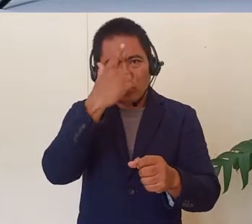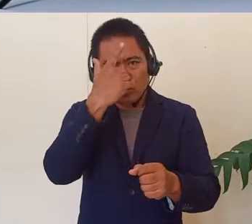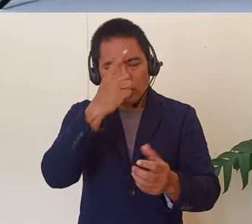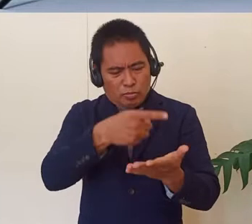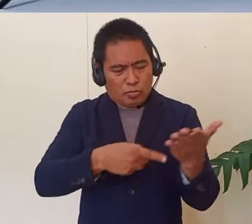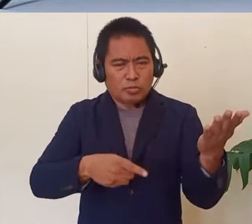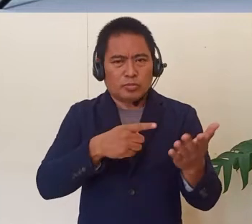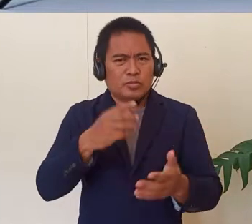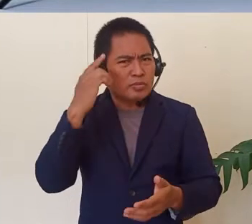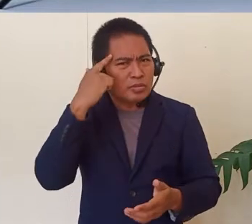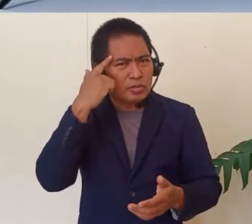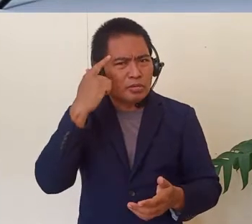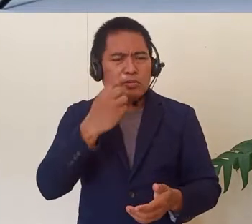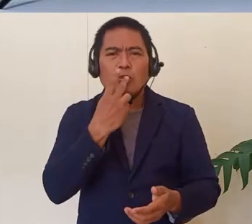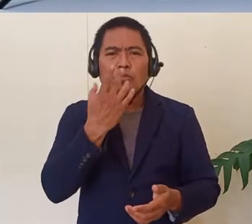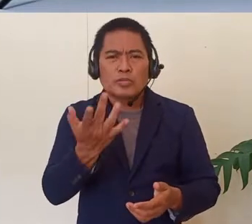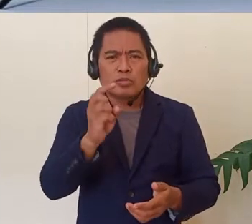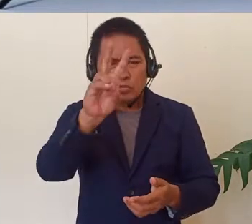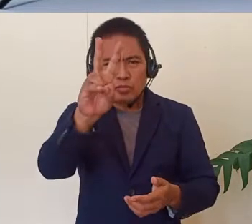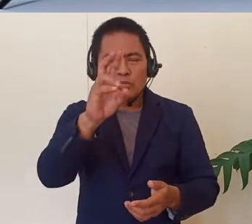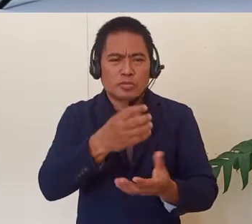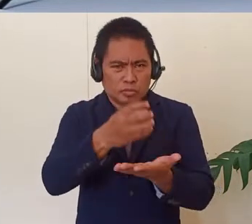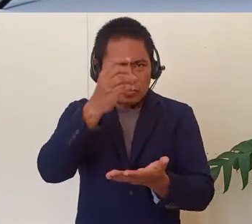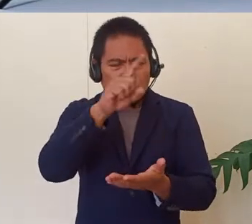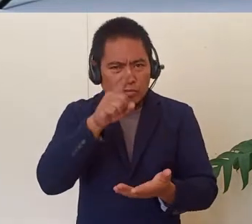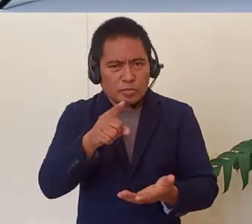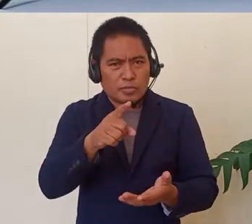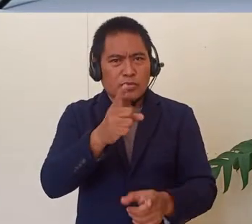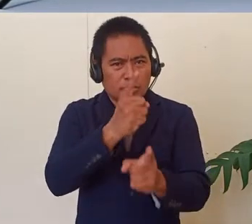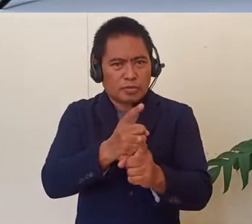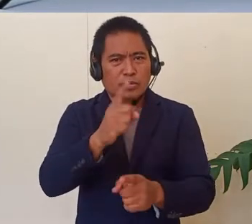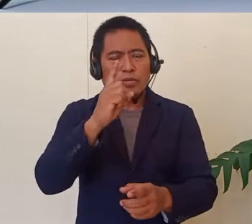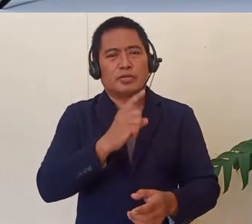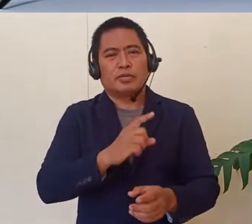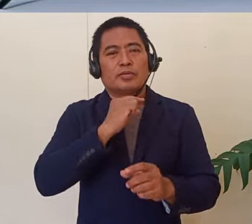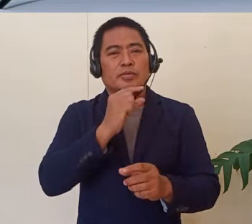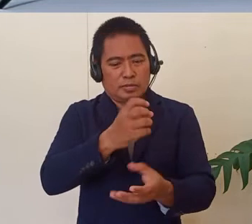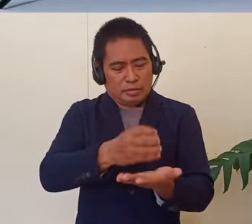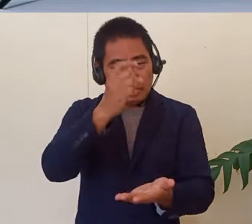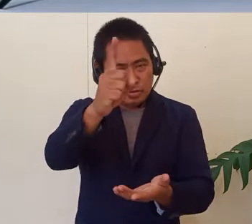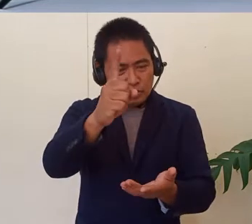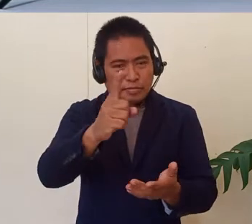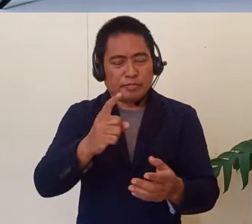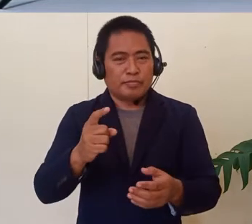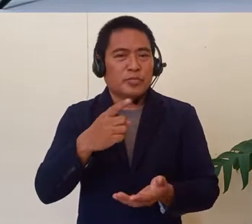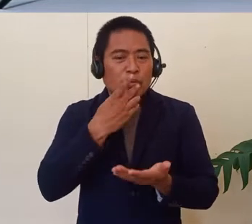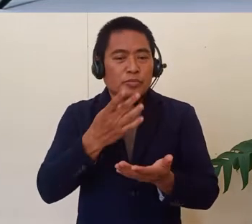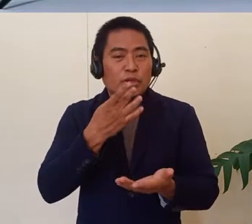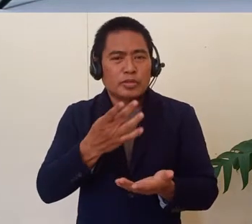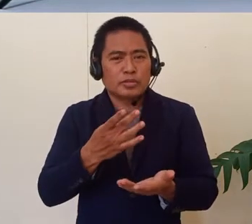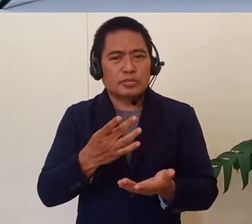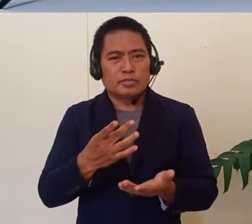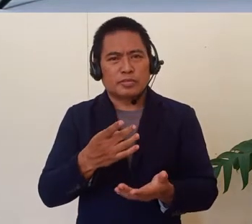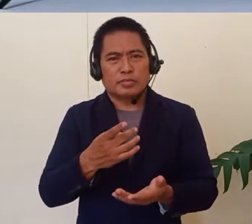You're right, glass 1 tastes bland because there is only a few of the powdered juice